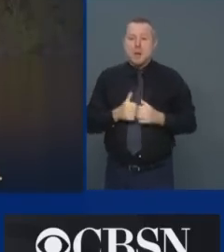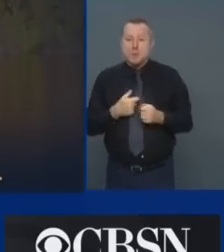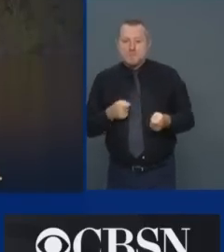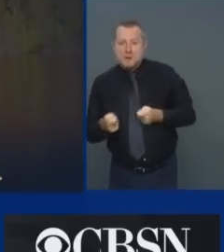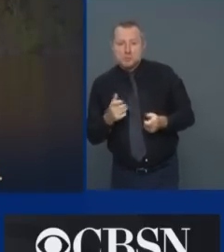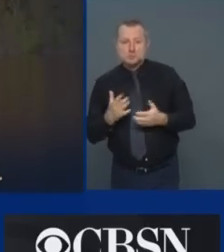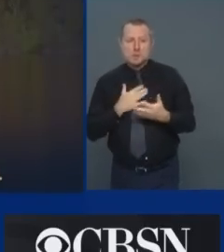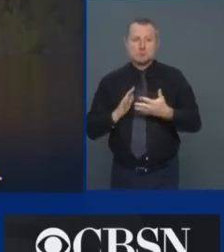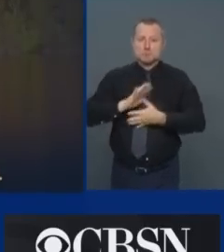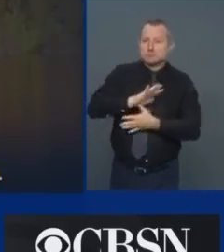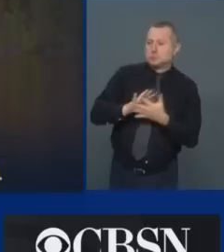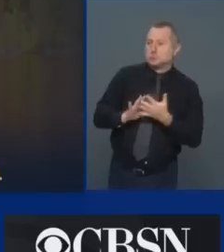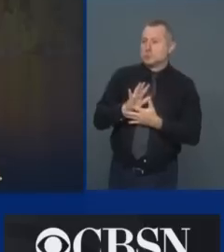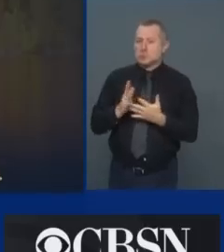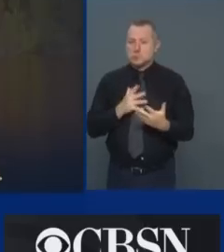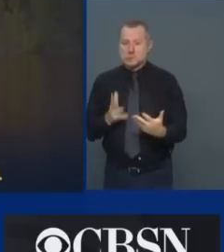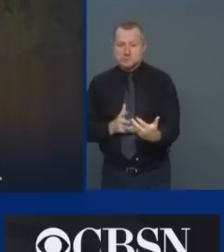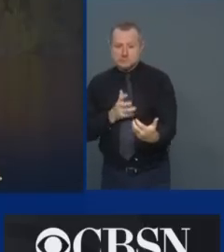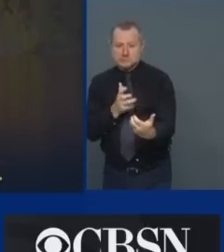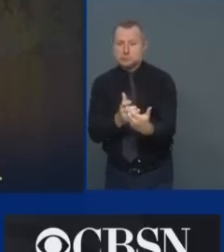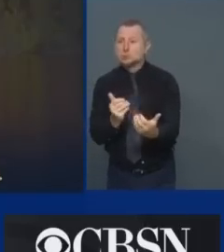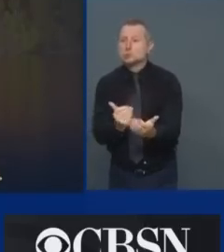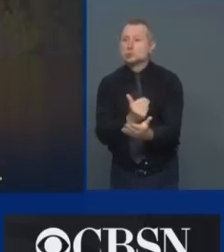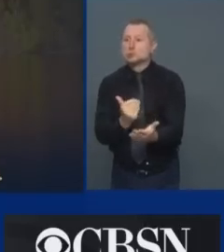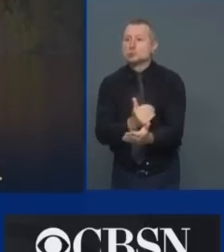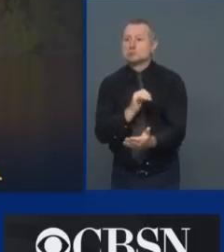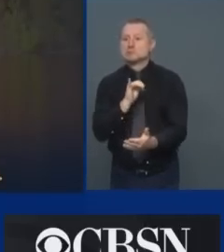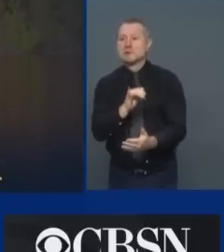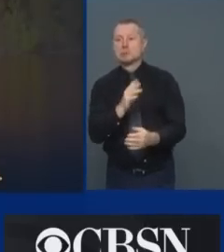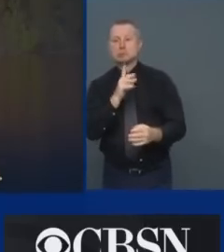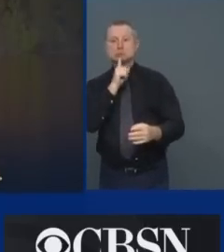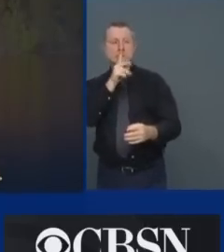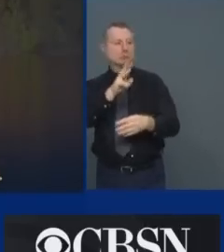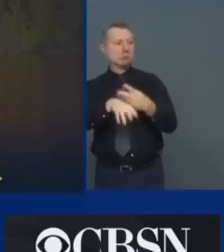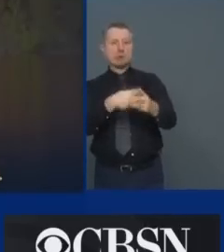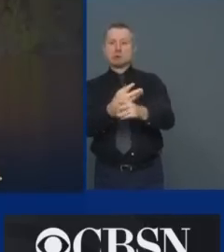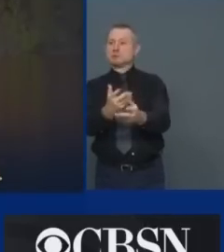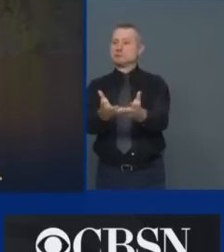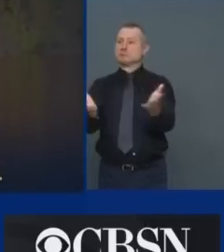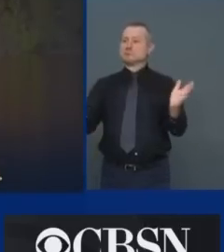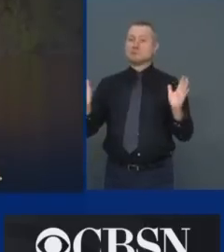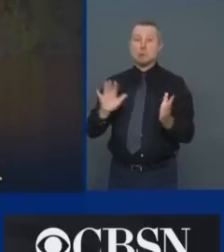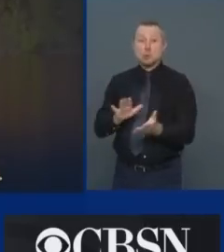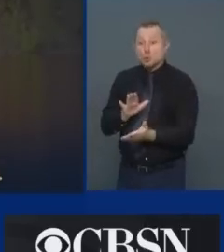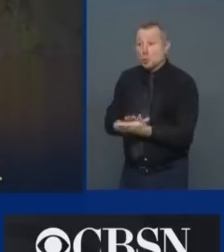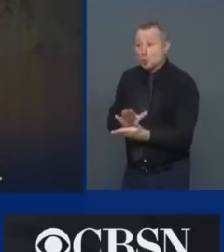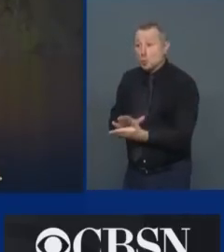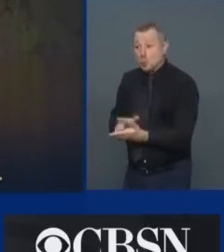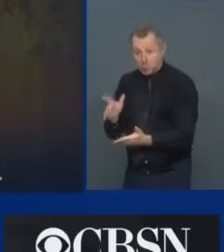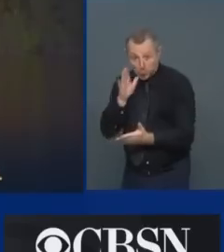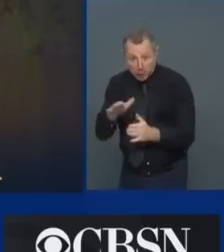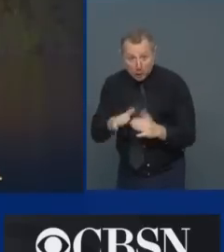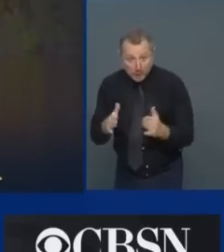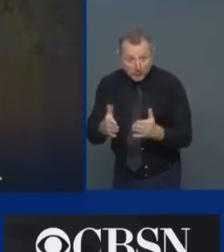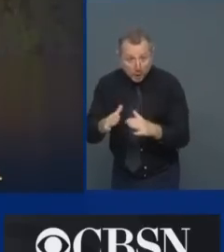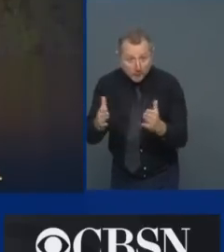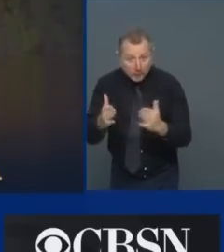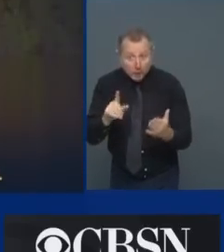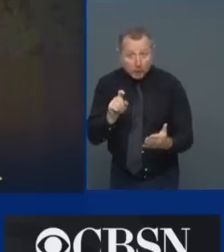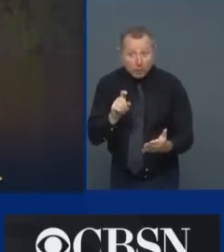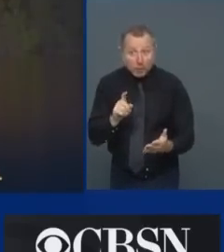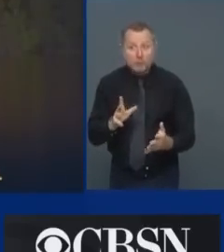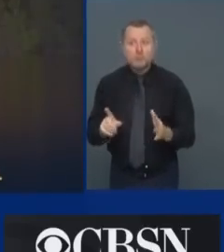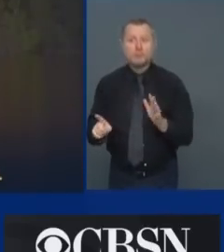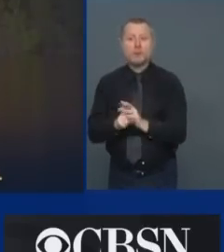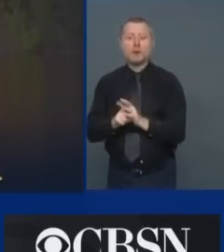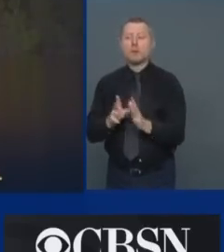new realities. Schools are going to reopen. That brings a new set of challenges. The question